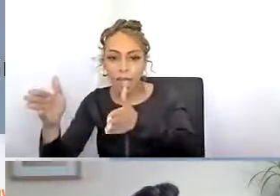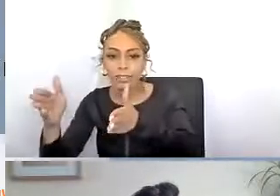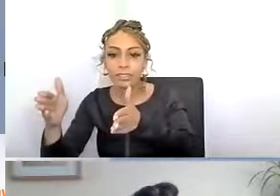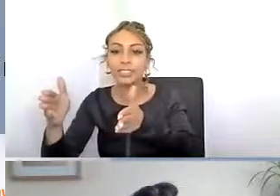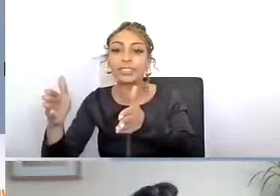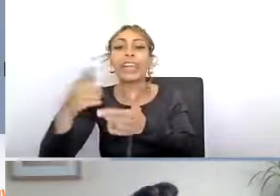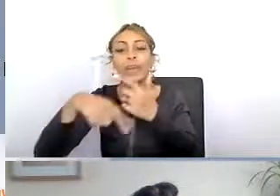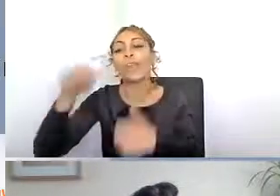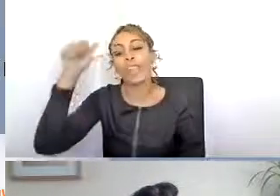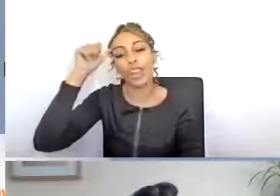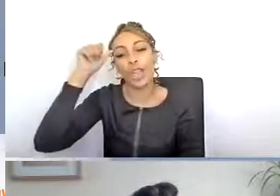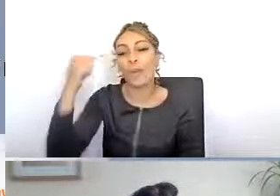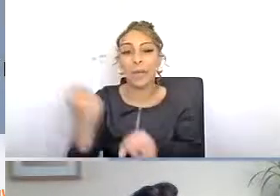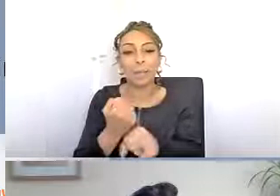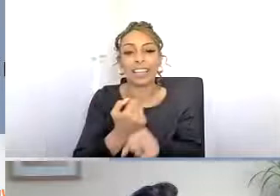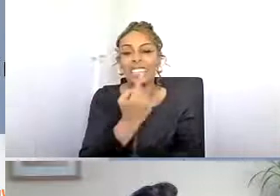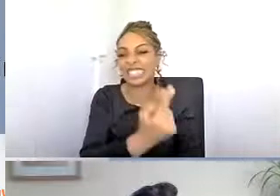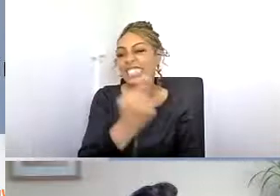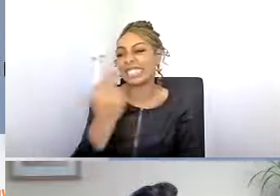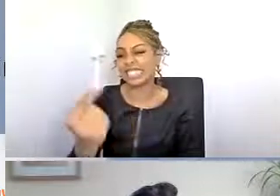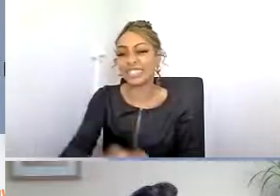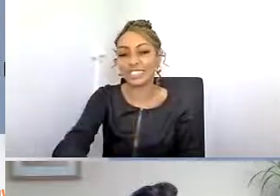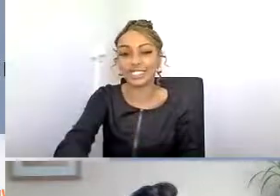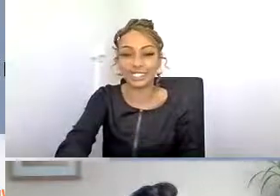we know he made all these pieces,